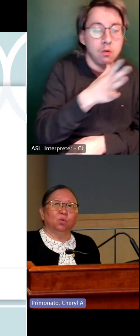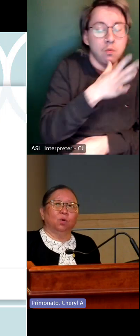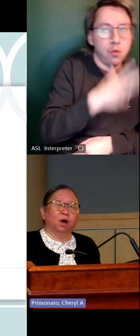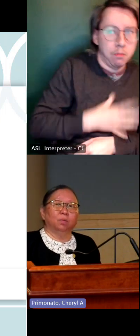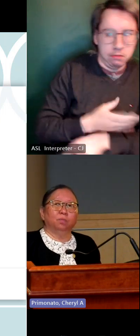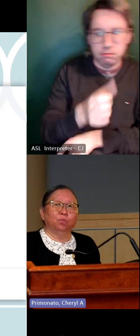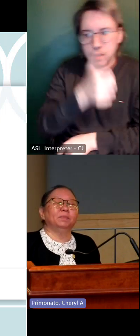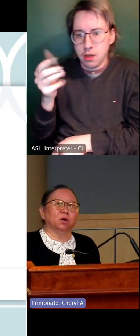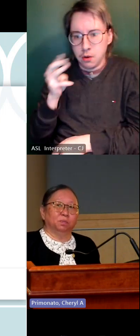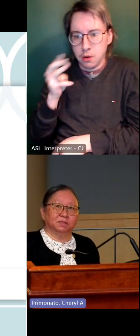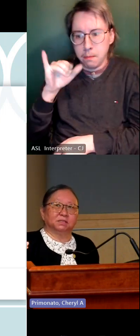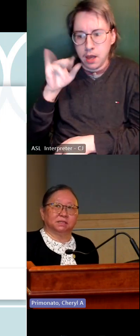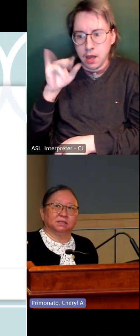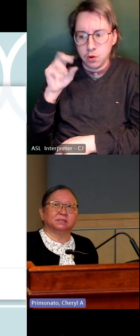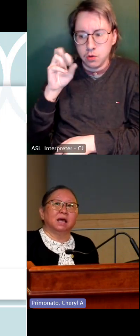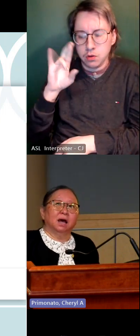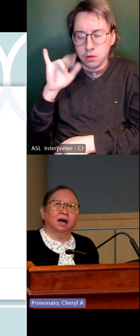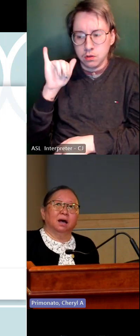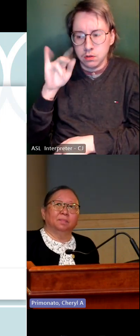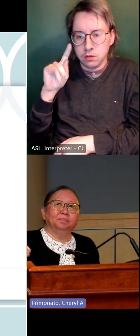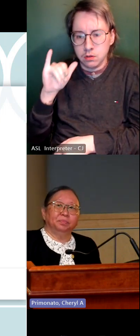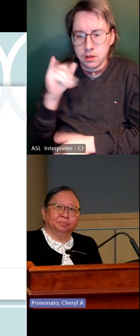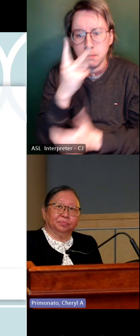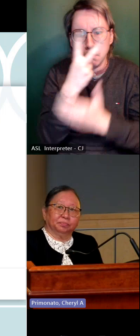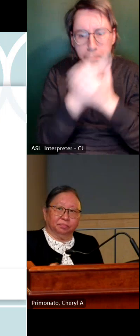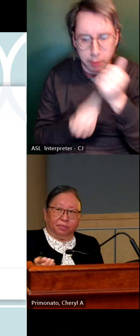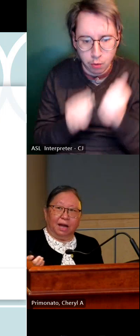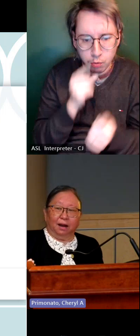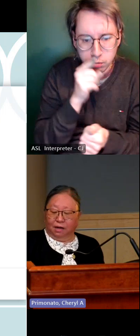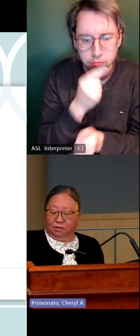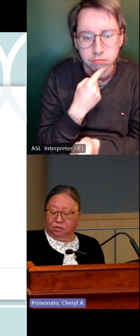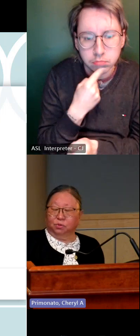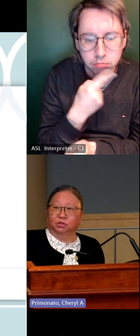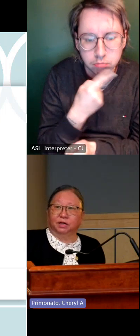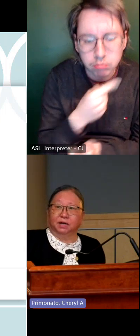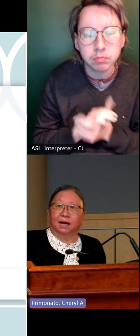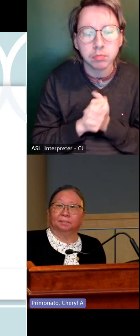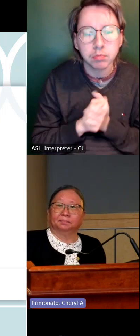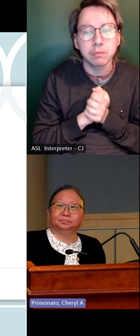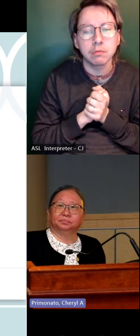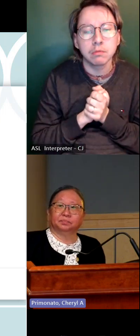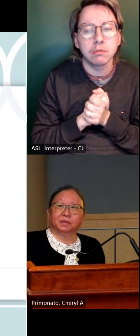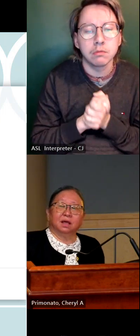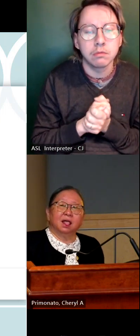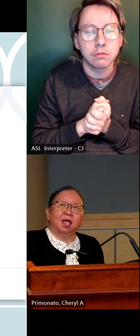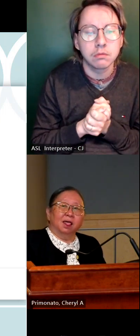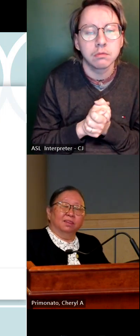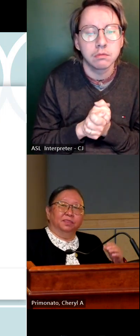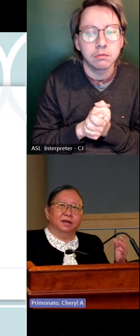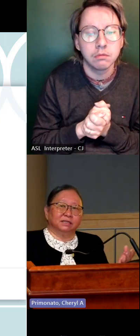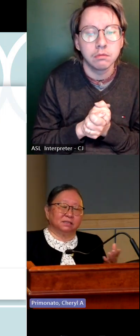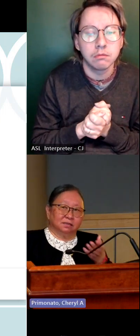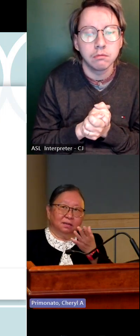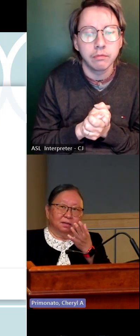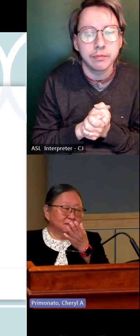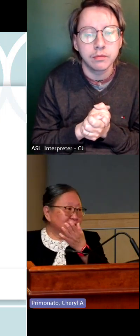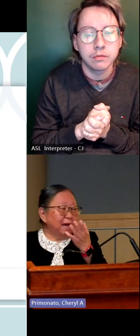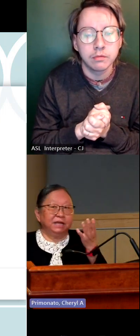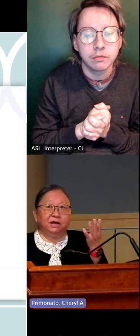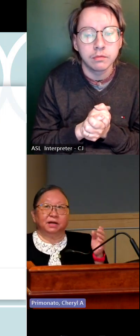118 women-owned businesses out of the 209. The